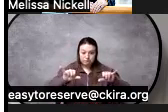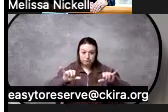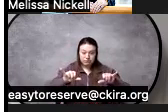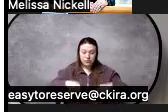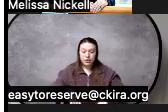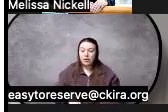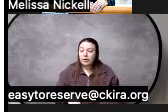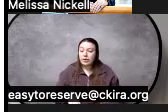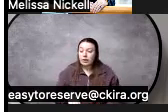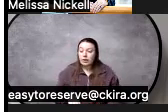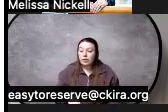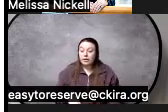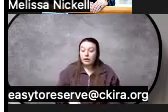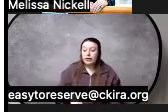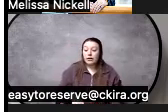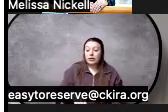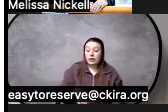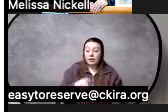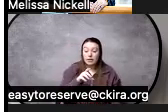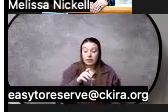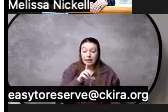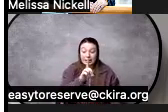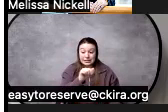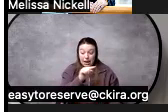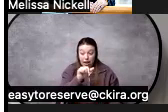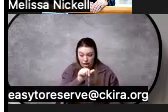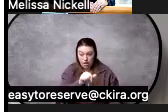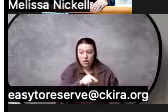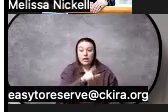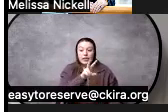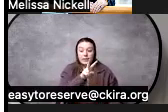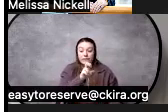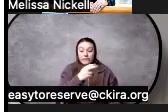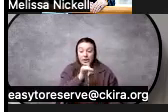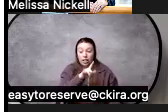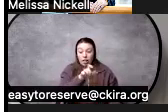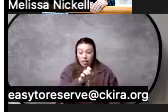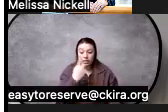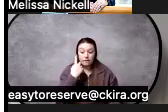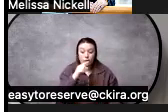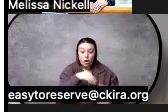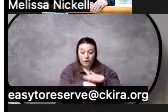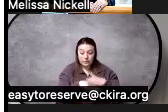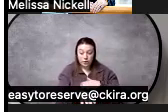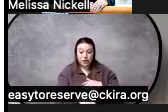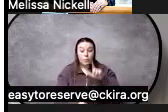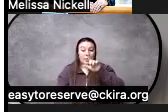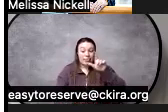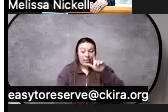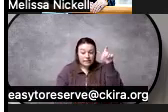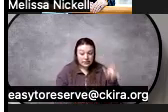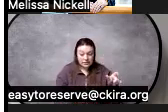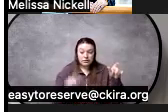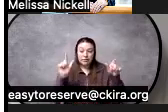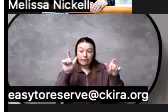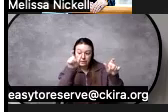Data from vehicle exposed offspring will always be on the left side of each graph, and data